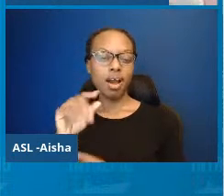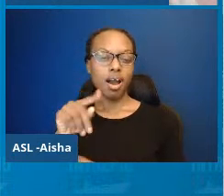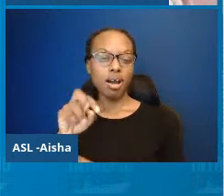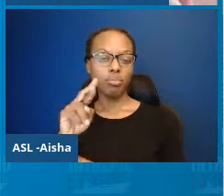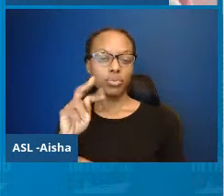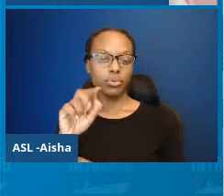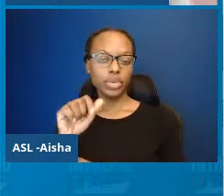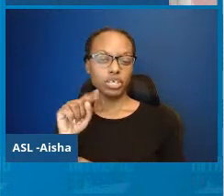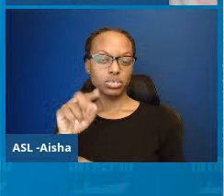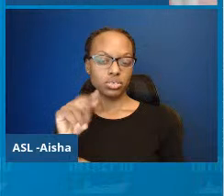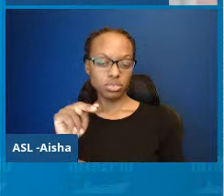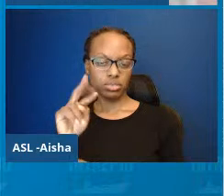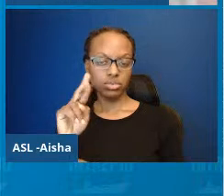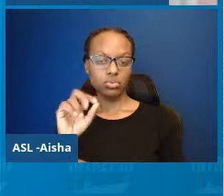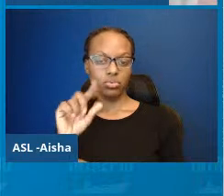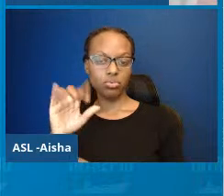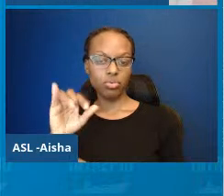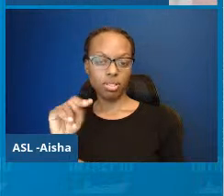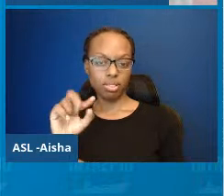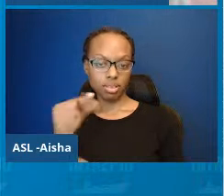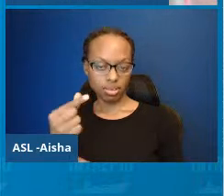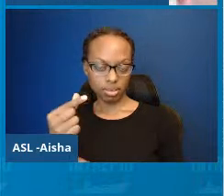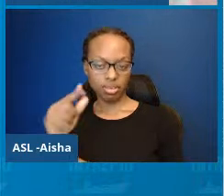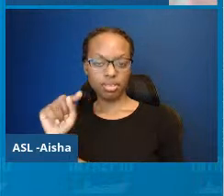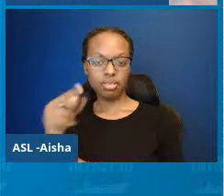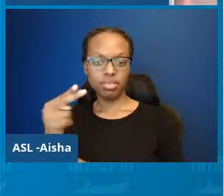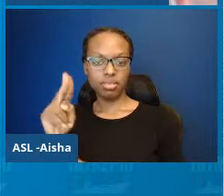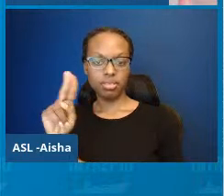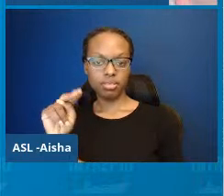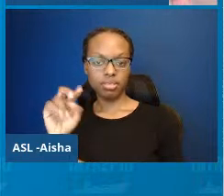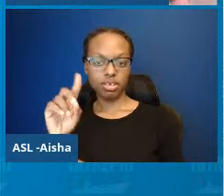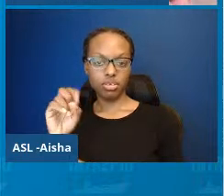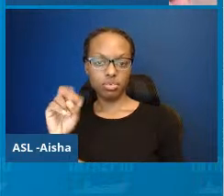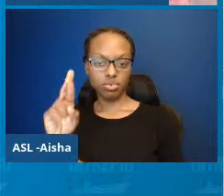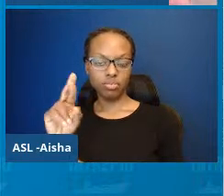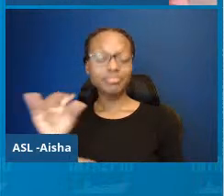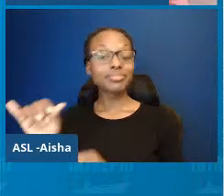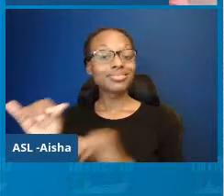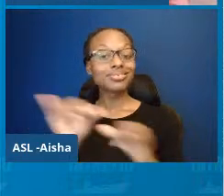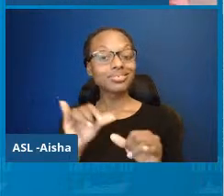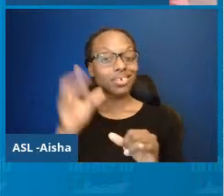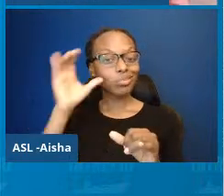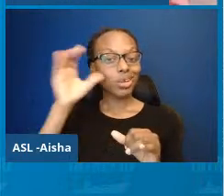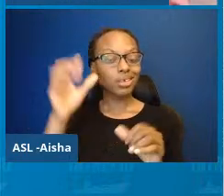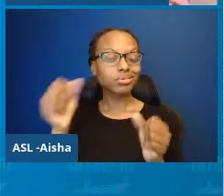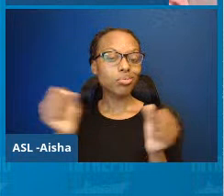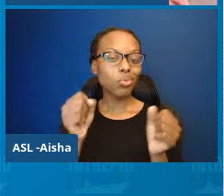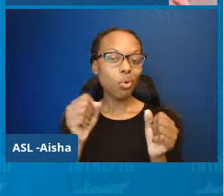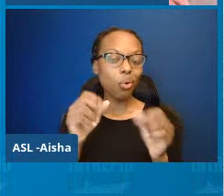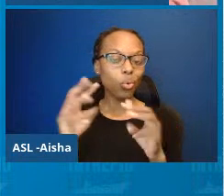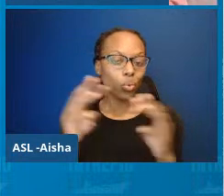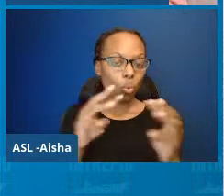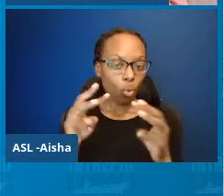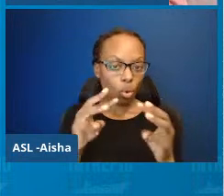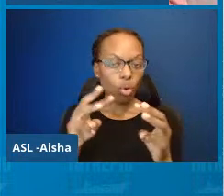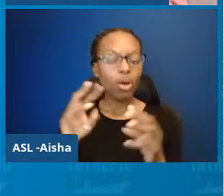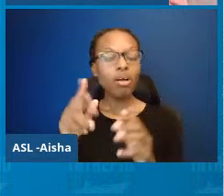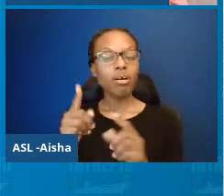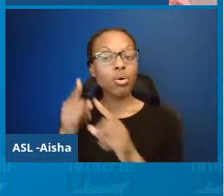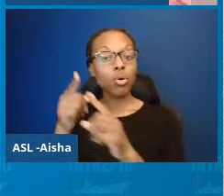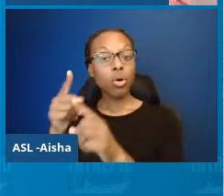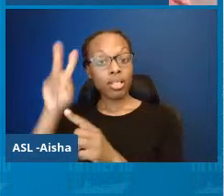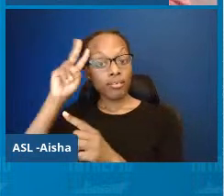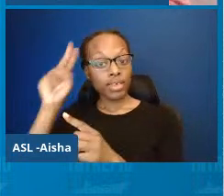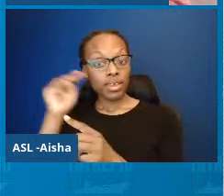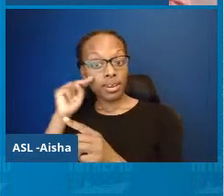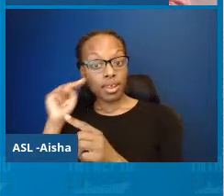like the Cold War, the idea was to stop the spread of communism. So if you imagine dominoes, if one domino falls,